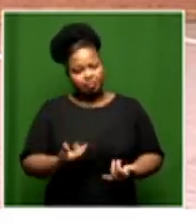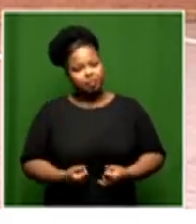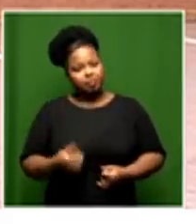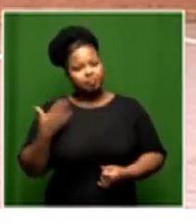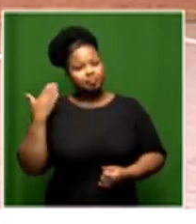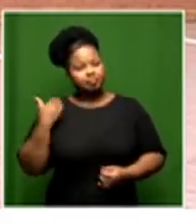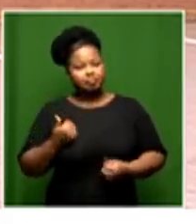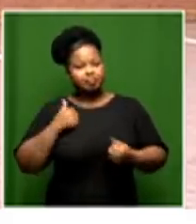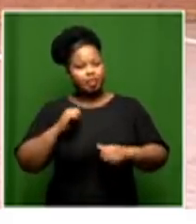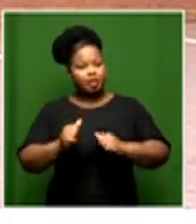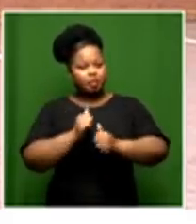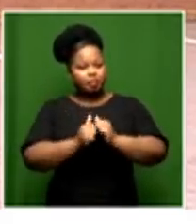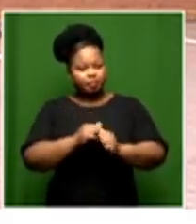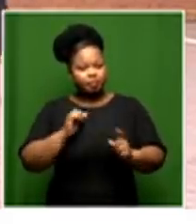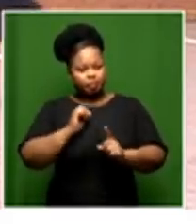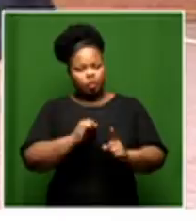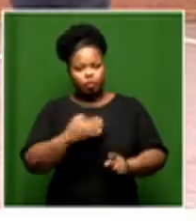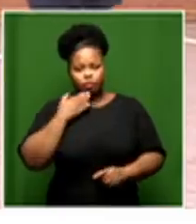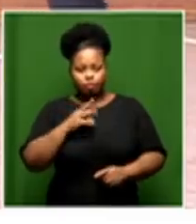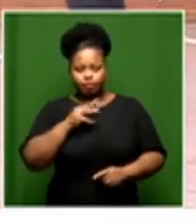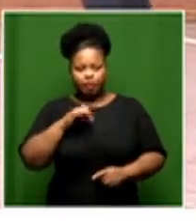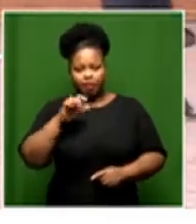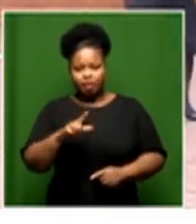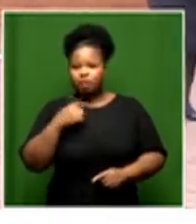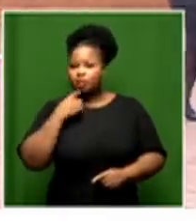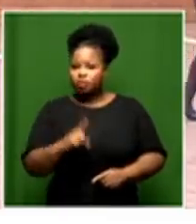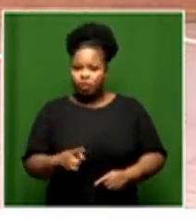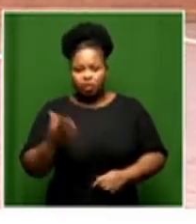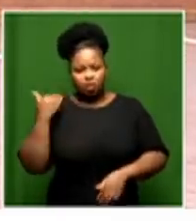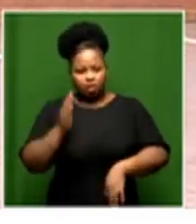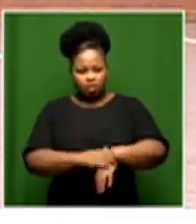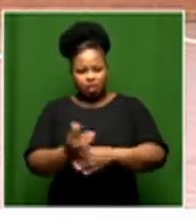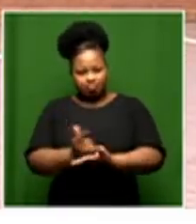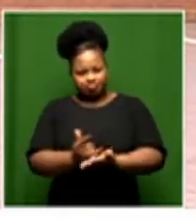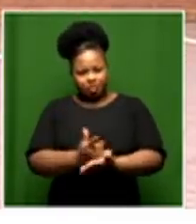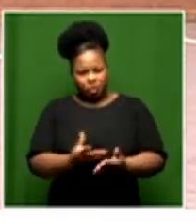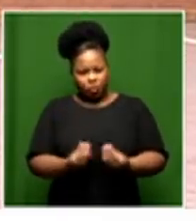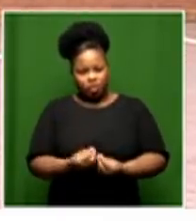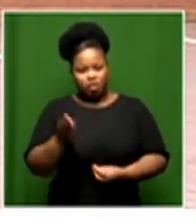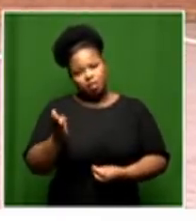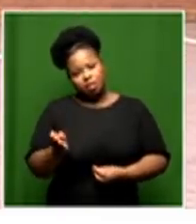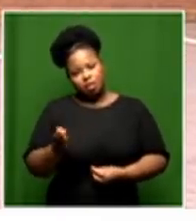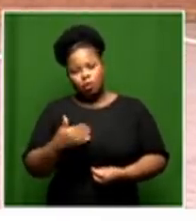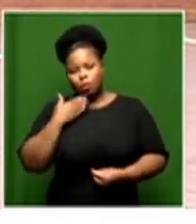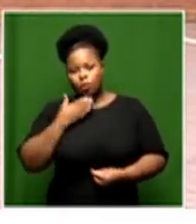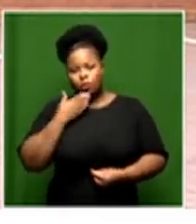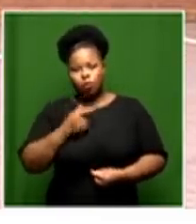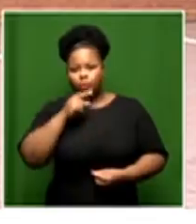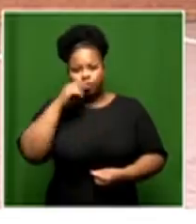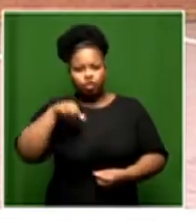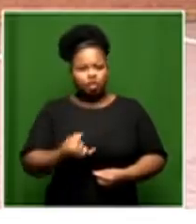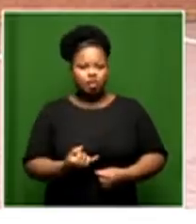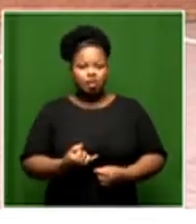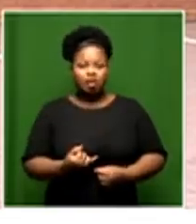his brother, Michael Mthembu, had to say, the last conversation that he actually had with Jackson was